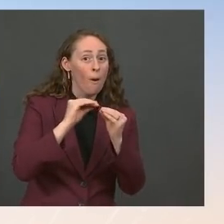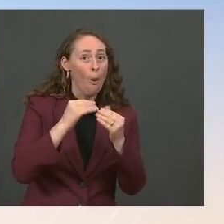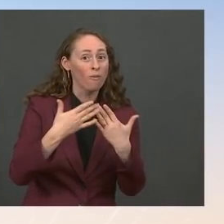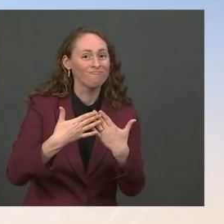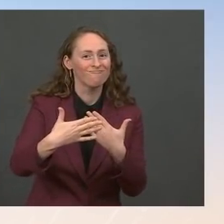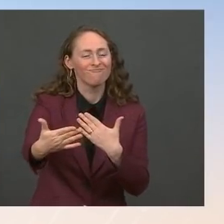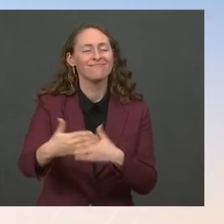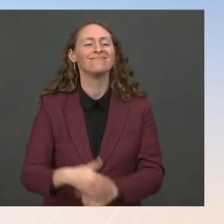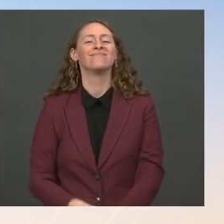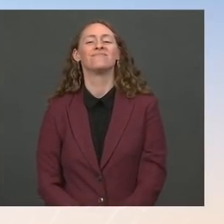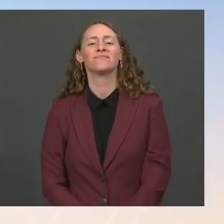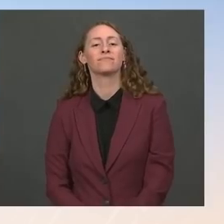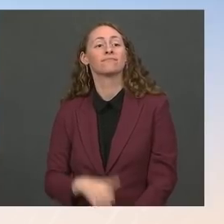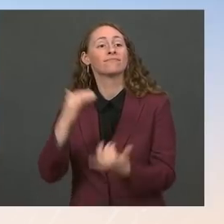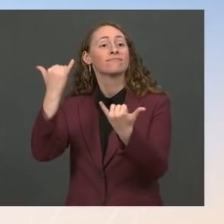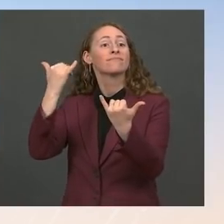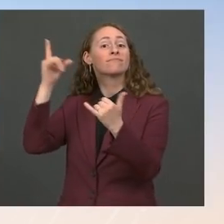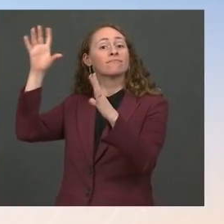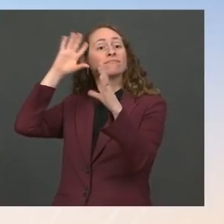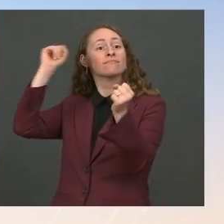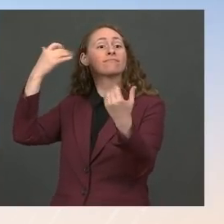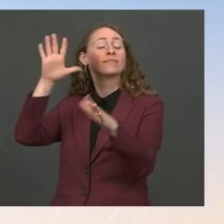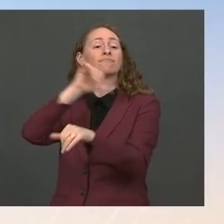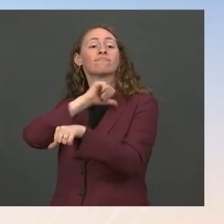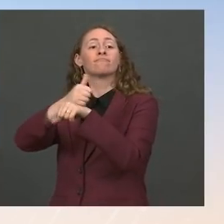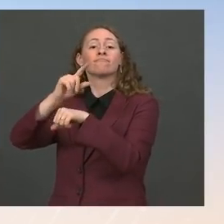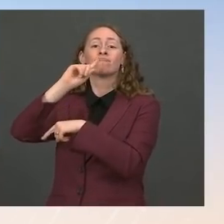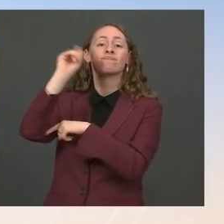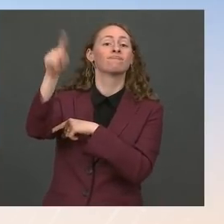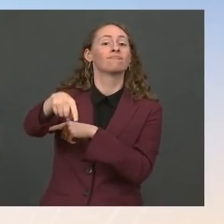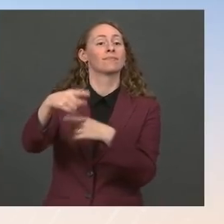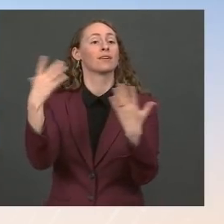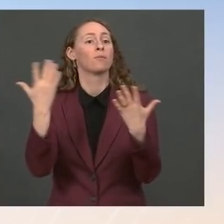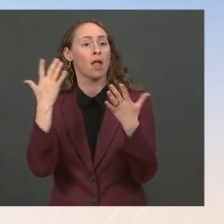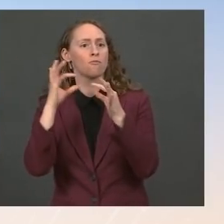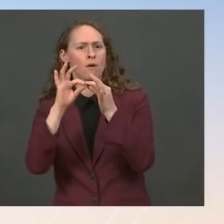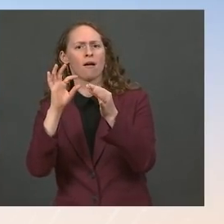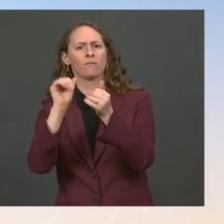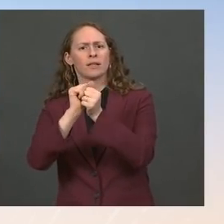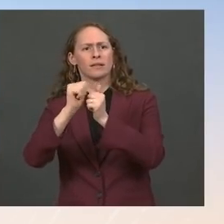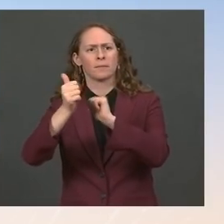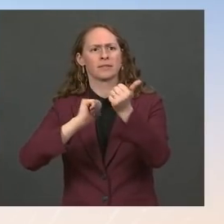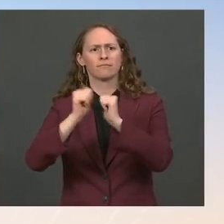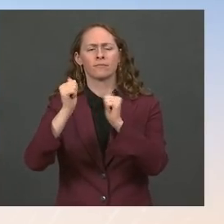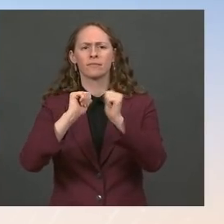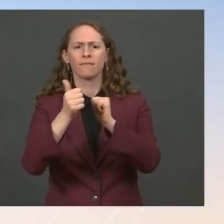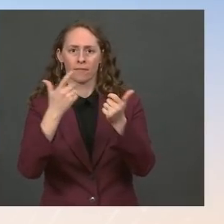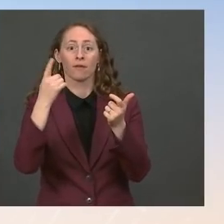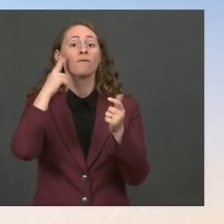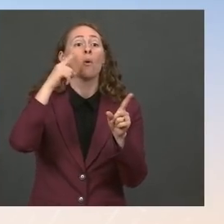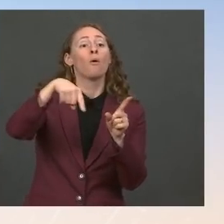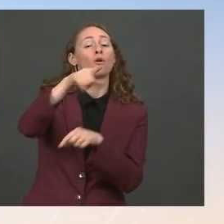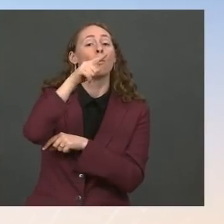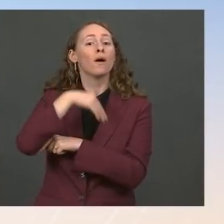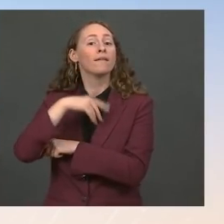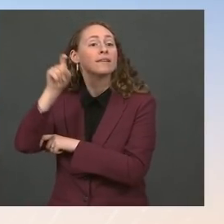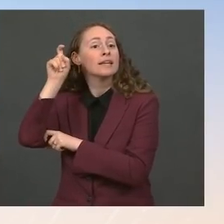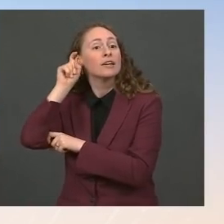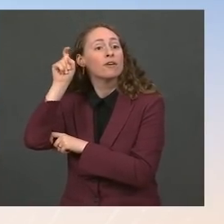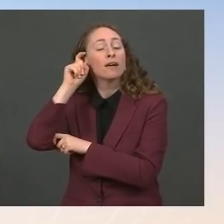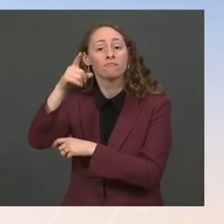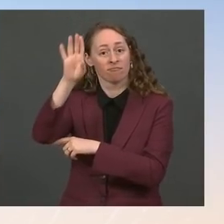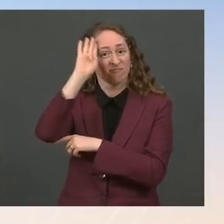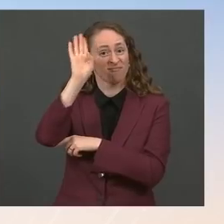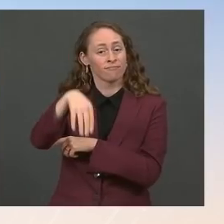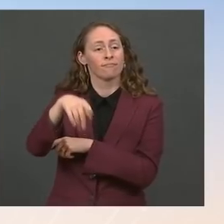order on competition called for improving the affordability and accessibility of hearing aids, and today the FDA took the next important step towards making